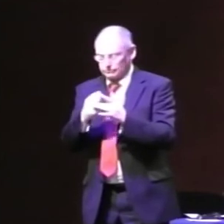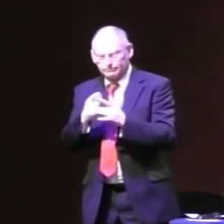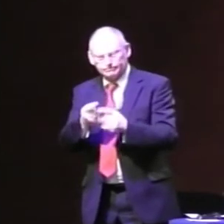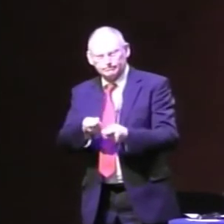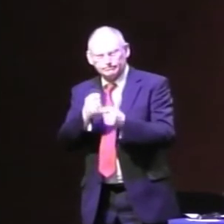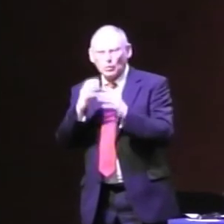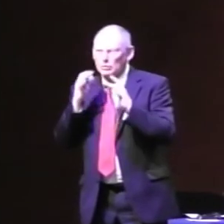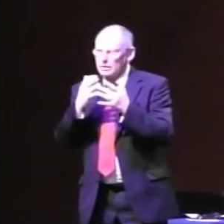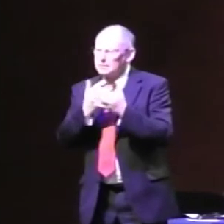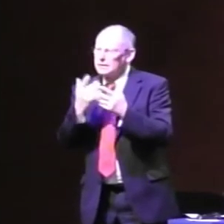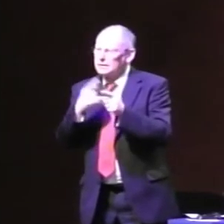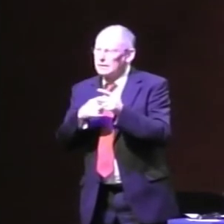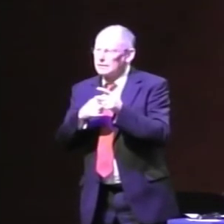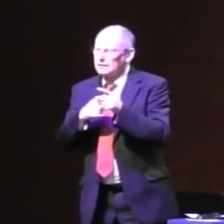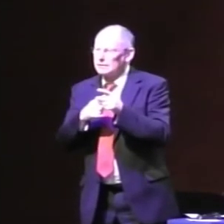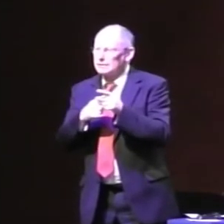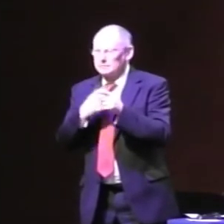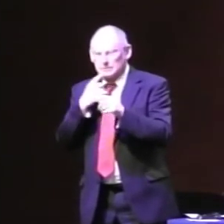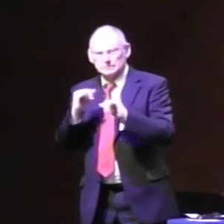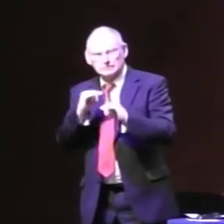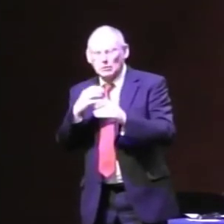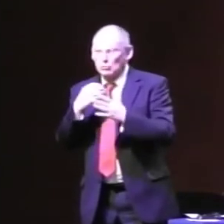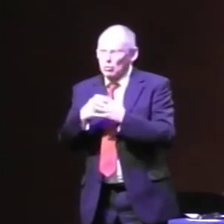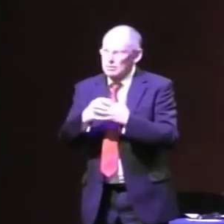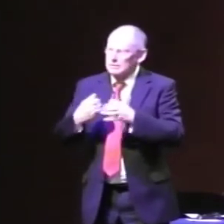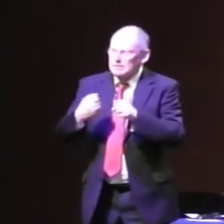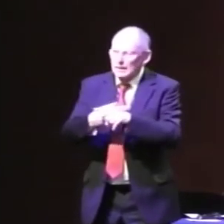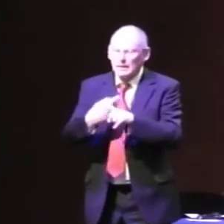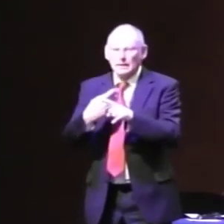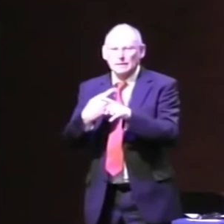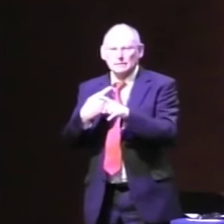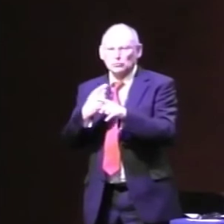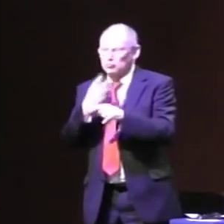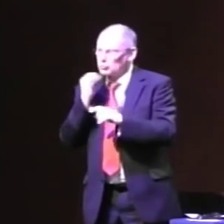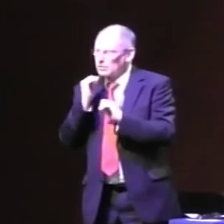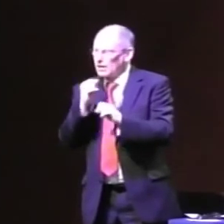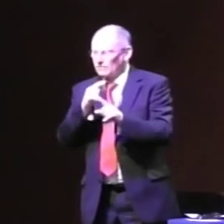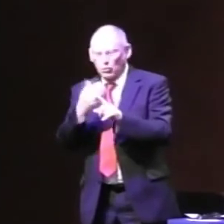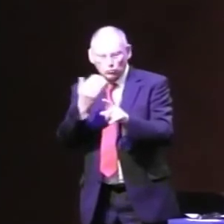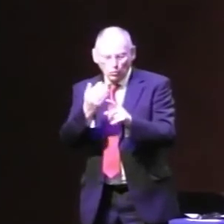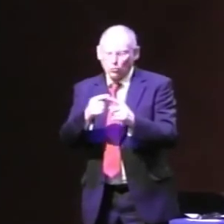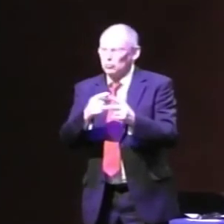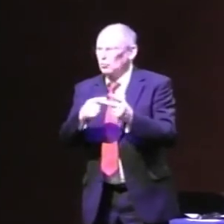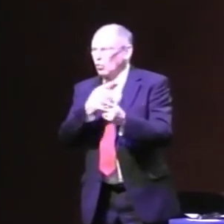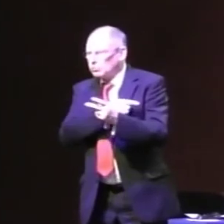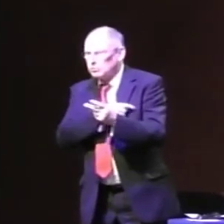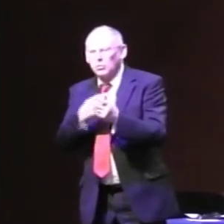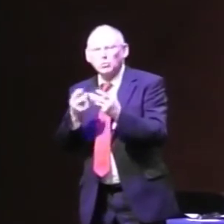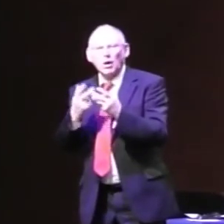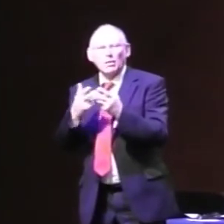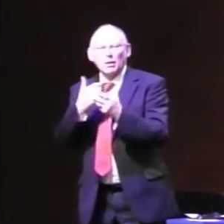for many years about the disastrously costly mistakes of using it for schools, hospitals and other